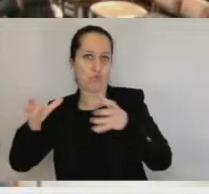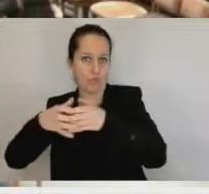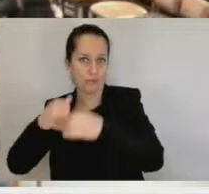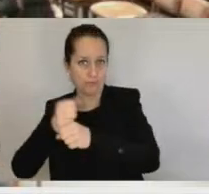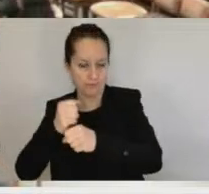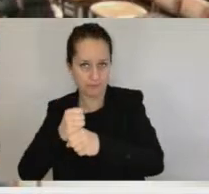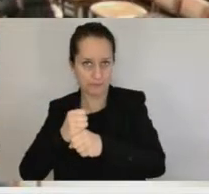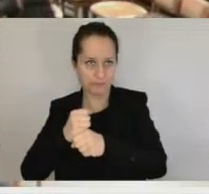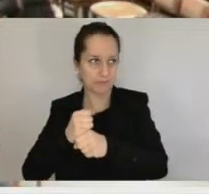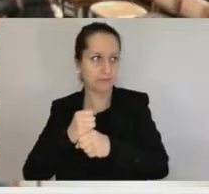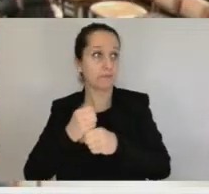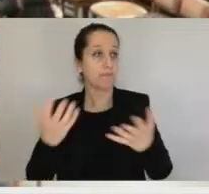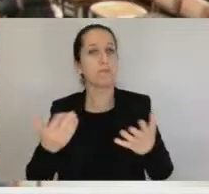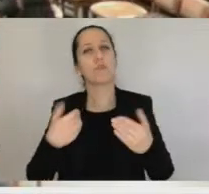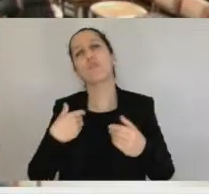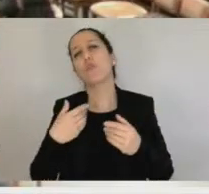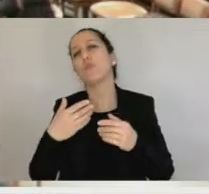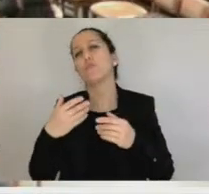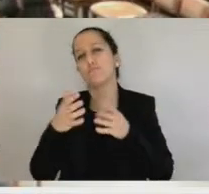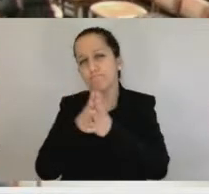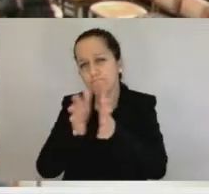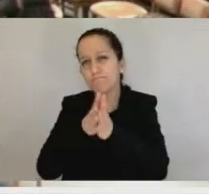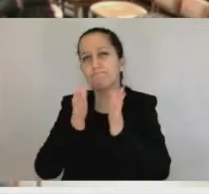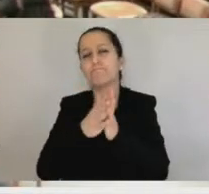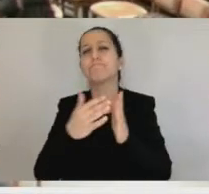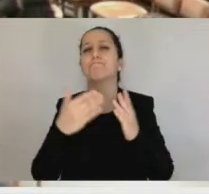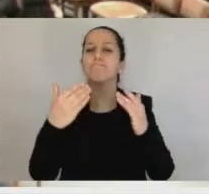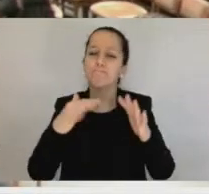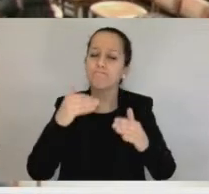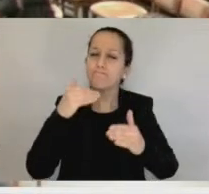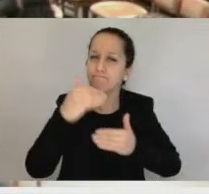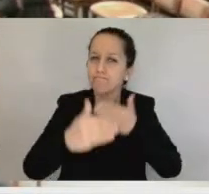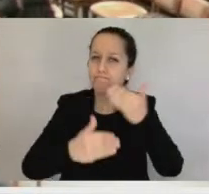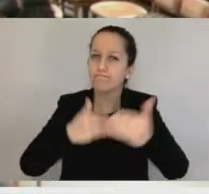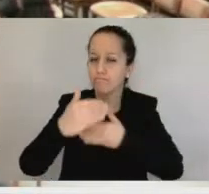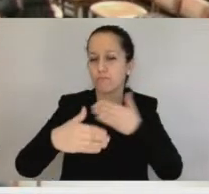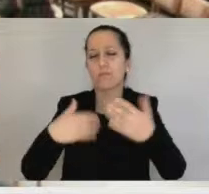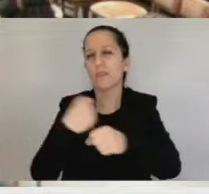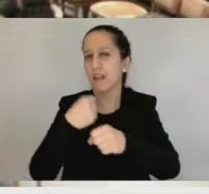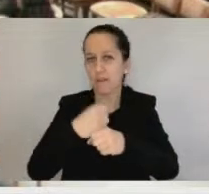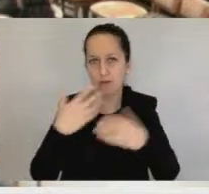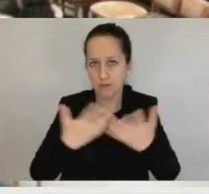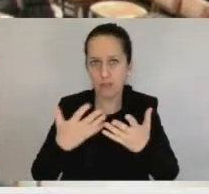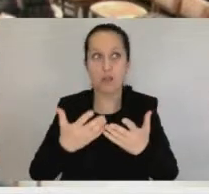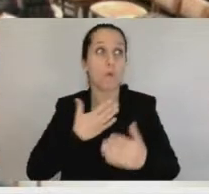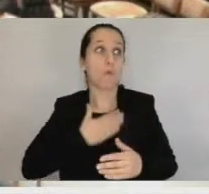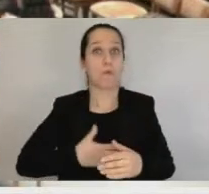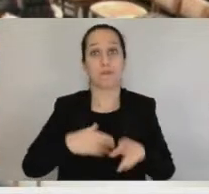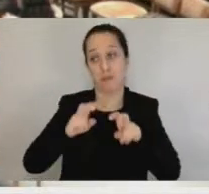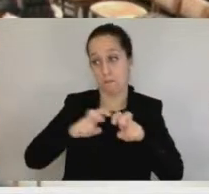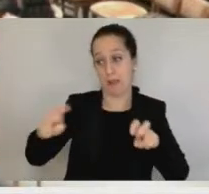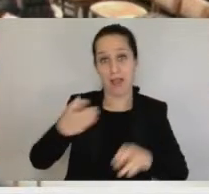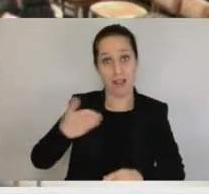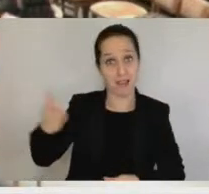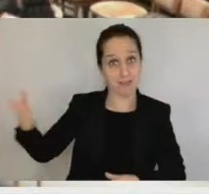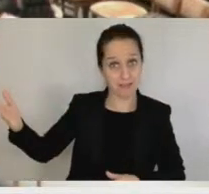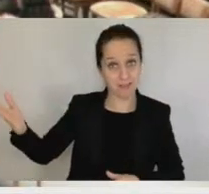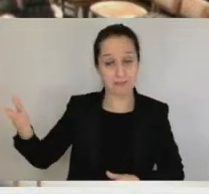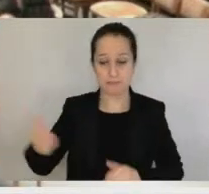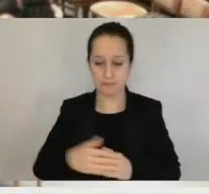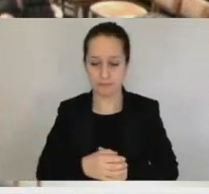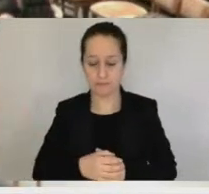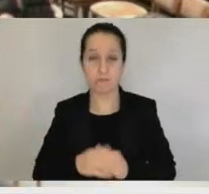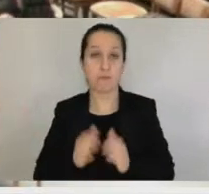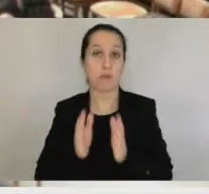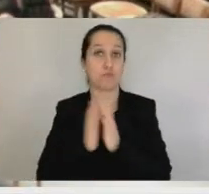this division. After telling you about this, the progress achieved, we would like to hear the comments of panel